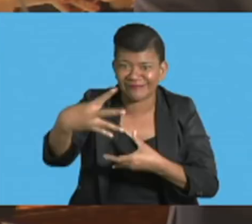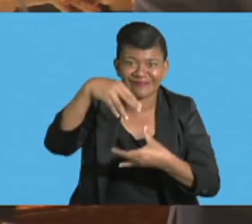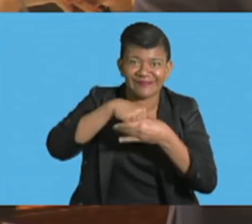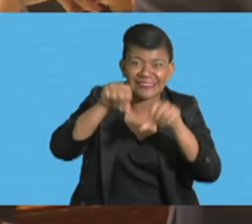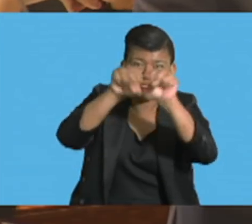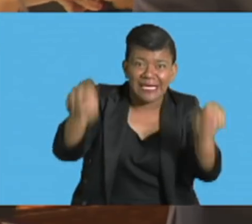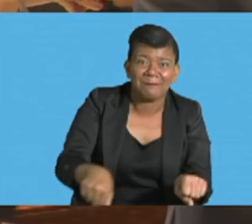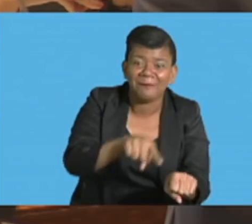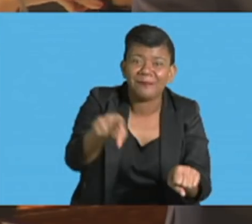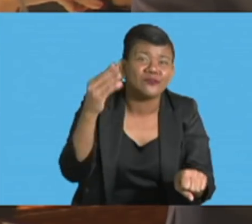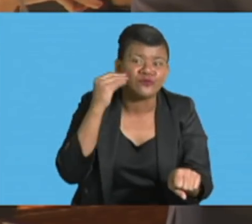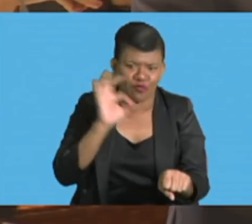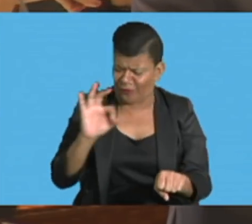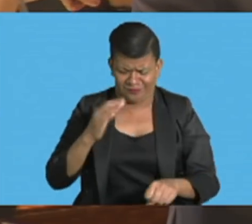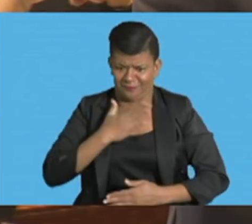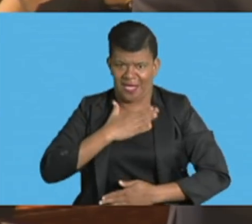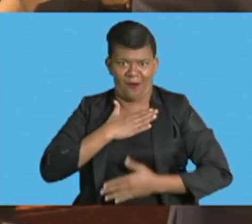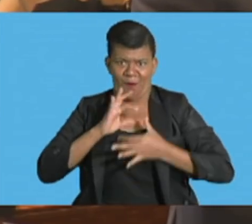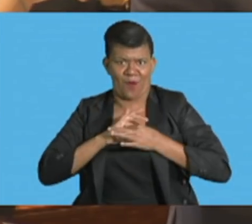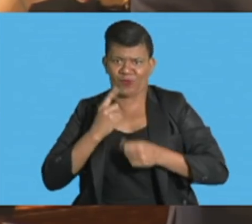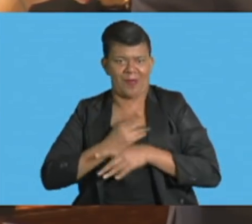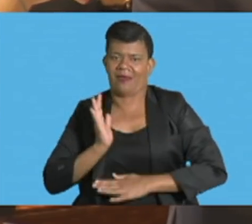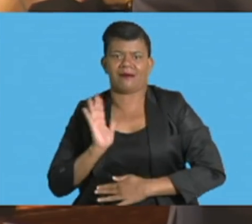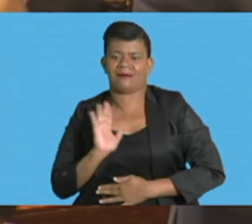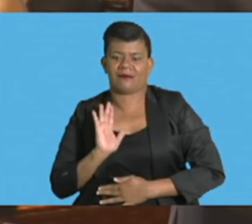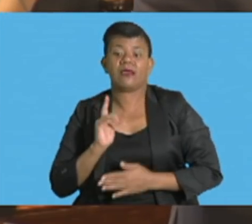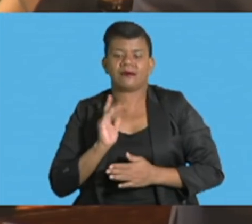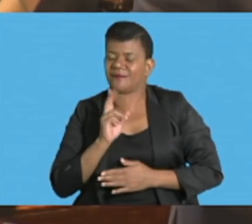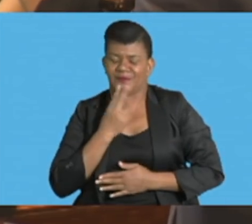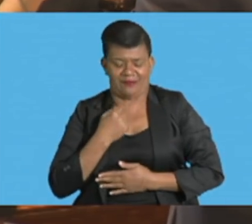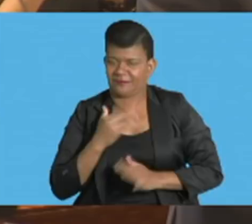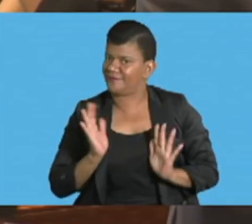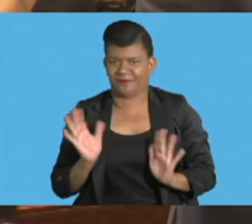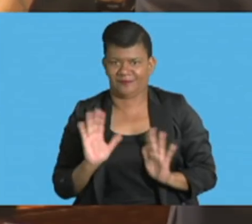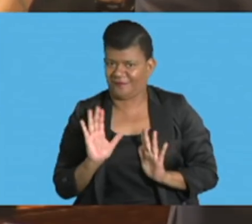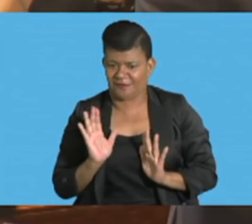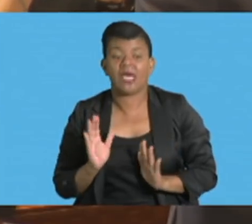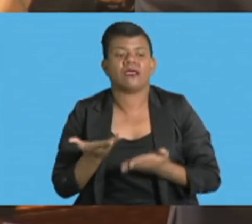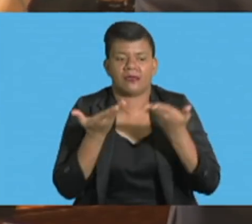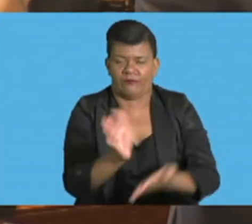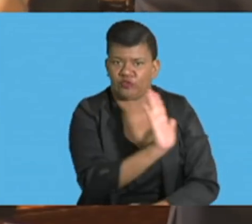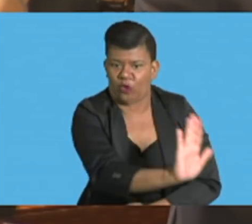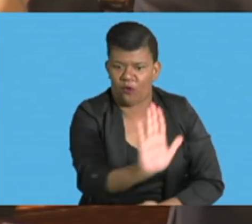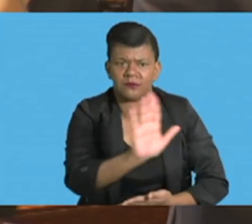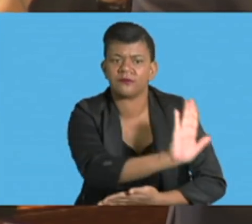not by talking and certainly not by telling lies, but by giving our farmers the support they deserve.